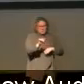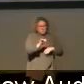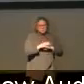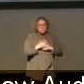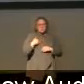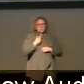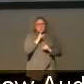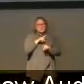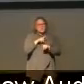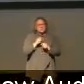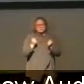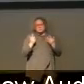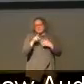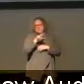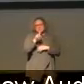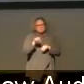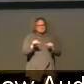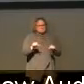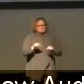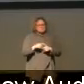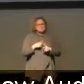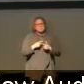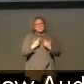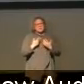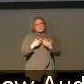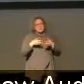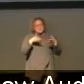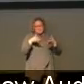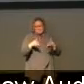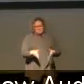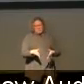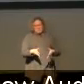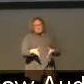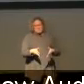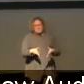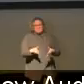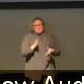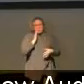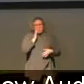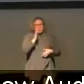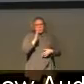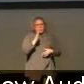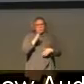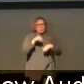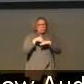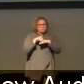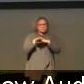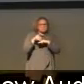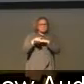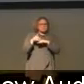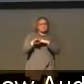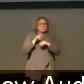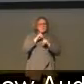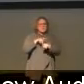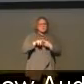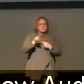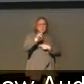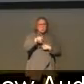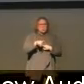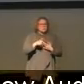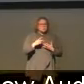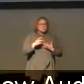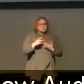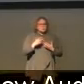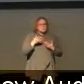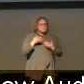through as many as we can, and then the rest of these we will try and answer throughout the week with our daily updates. We will list